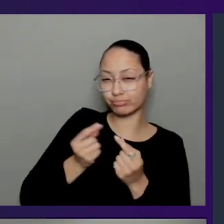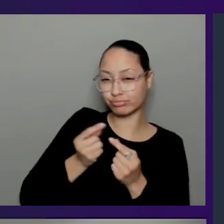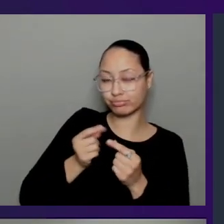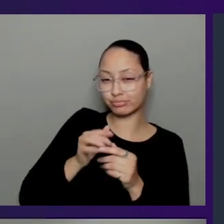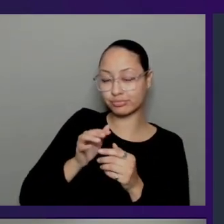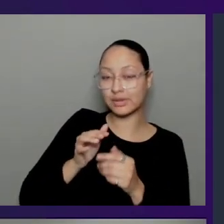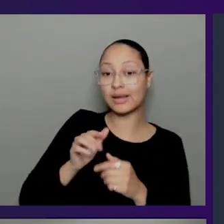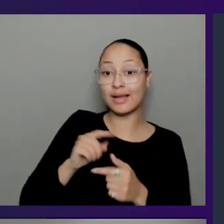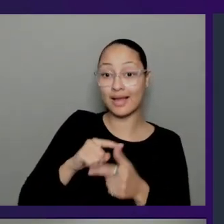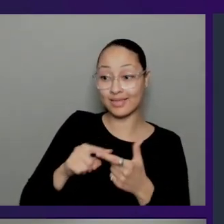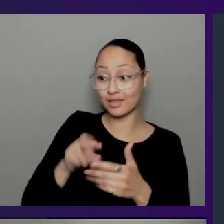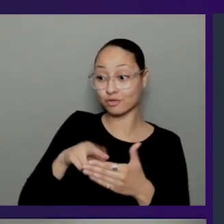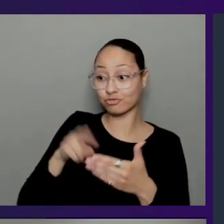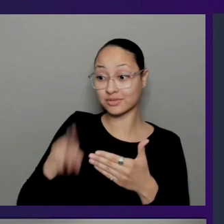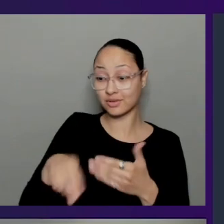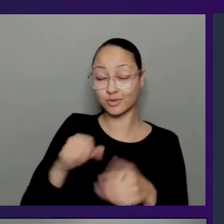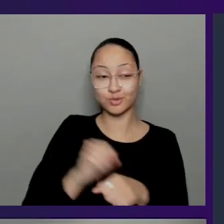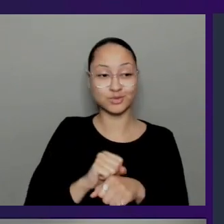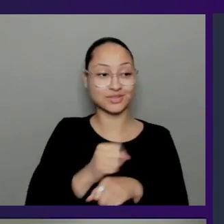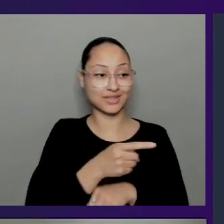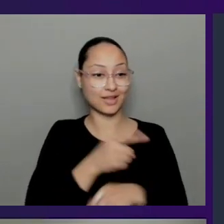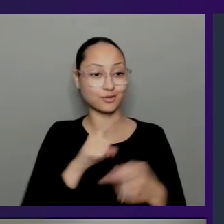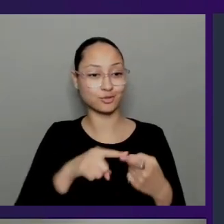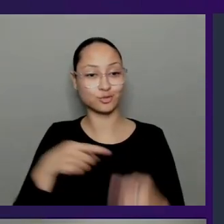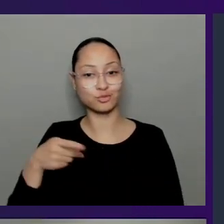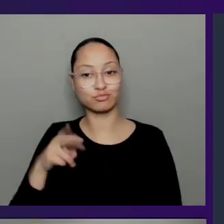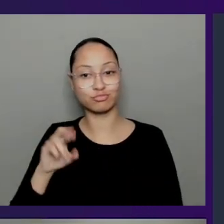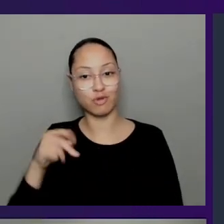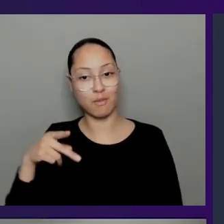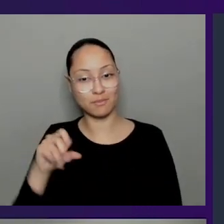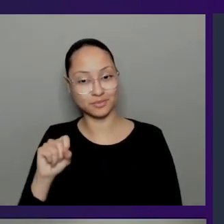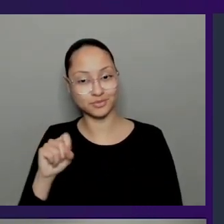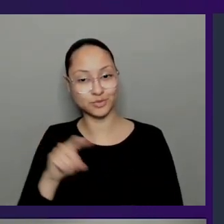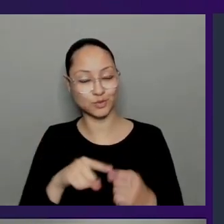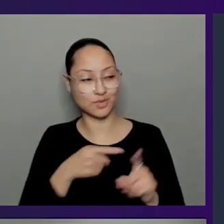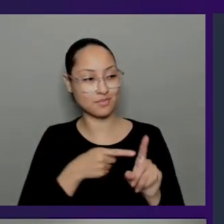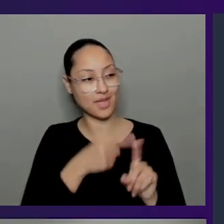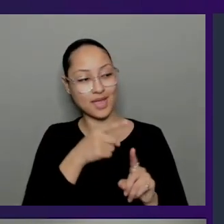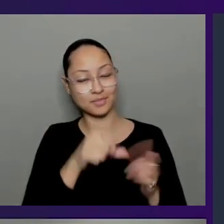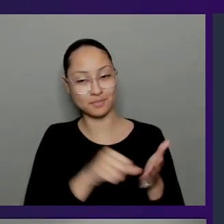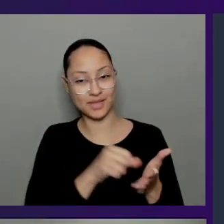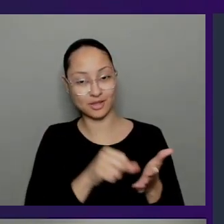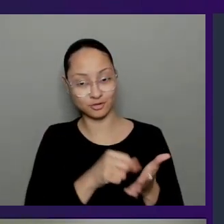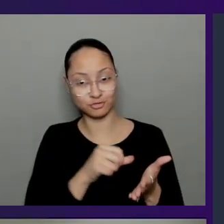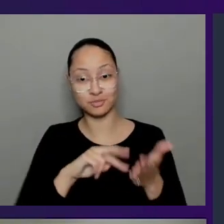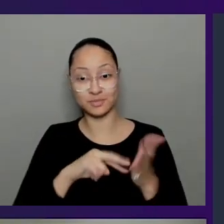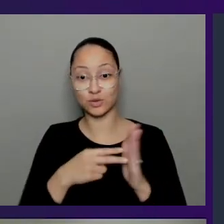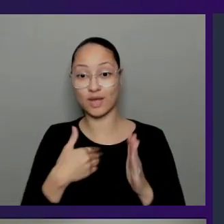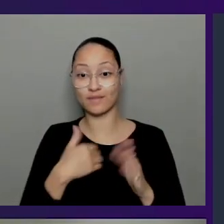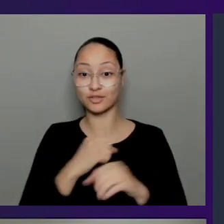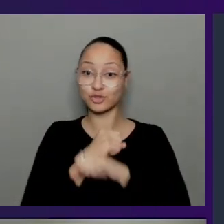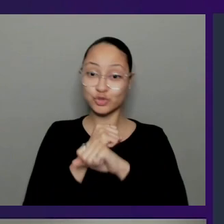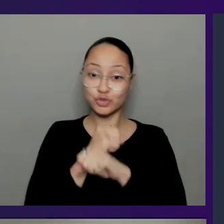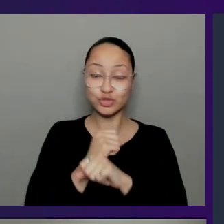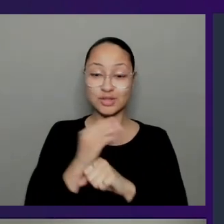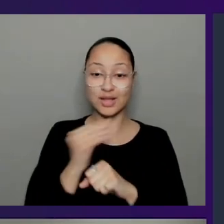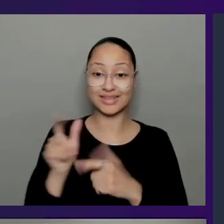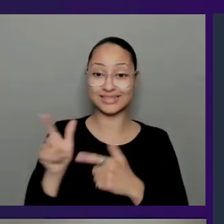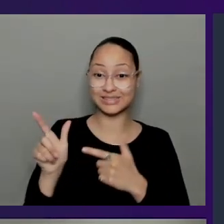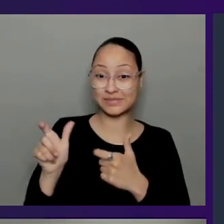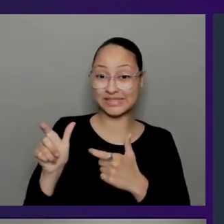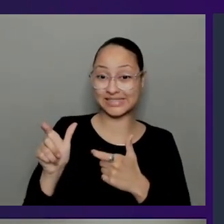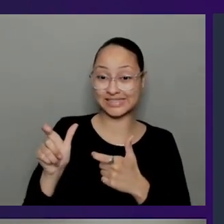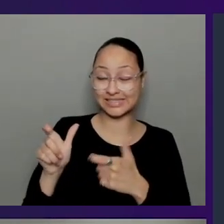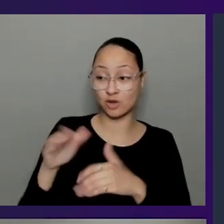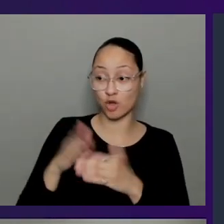through props back to the main page. So this way you've got the security and the speed of things that happen on the server that are